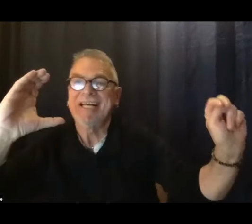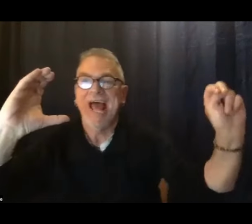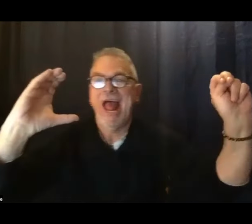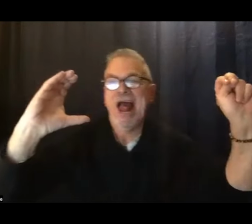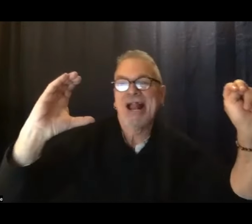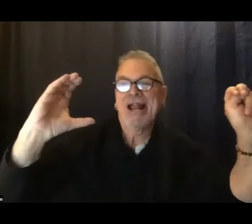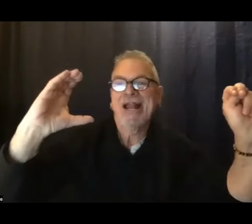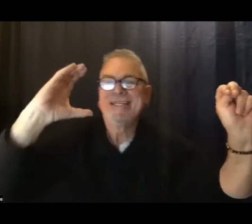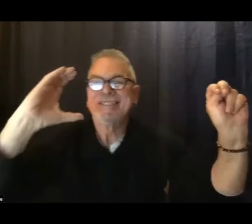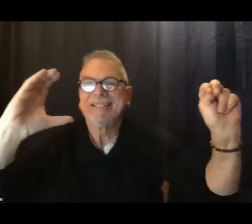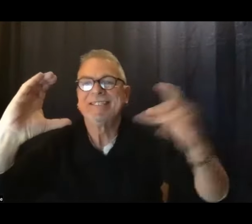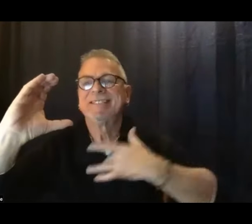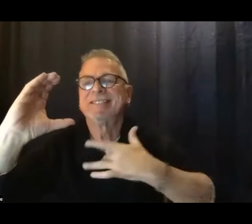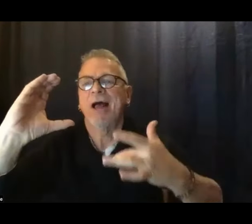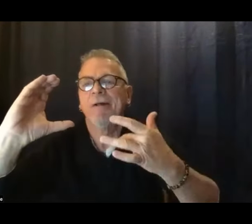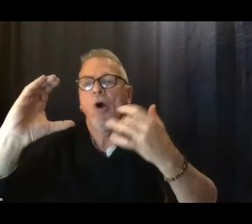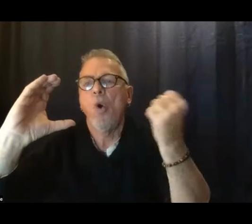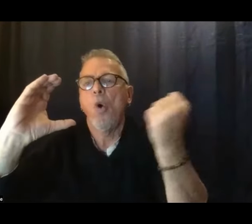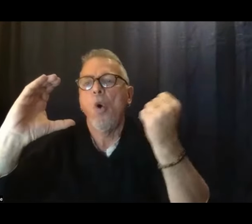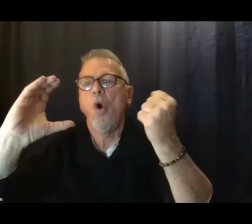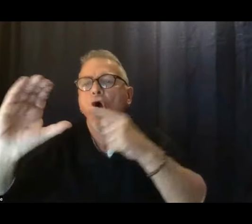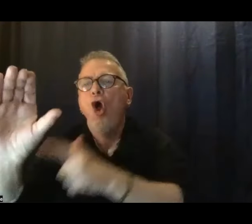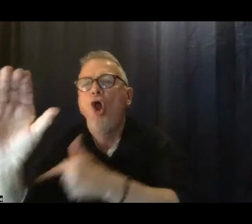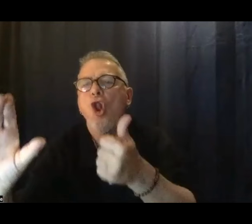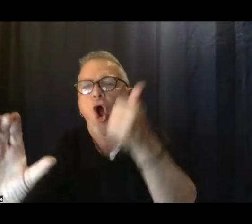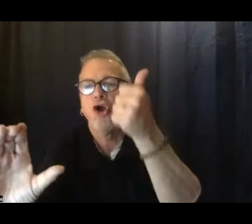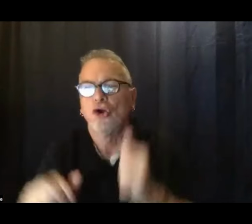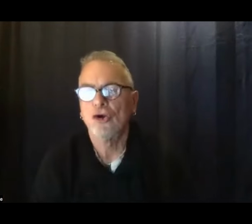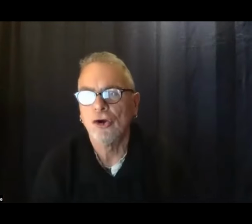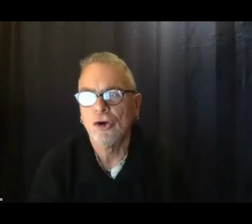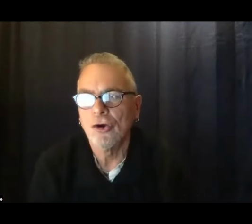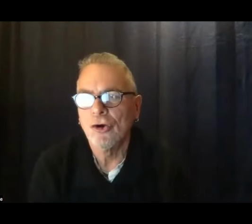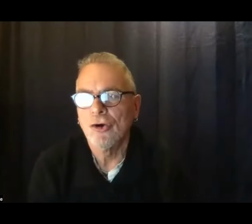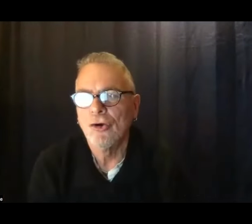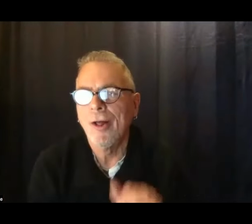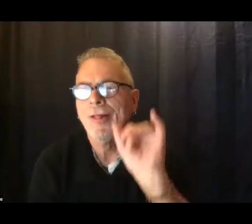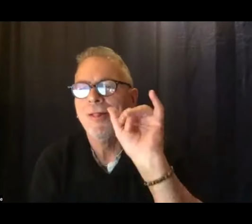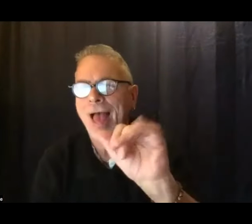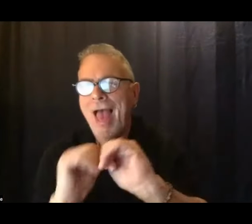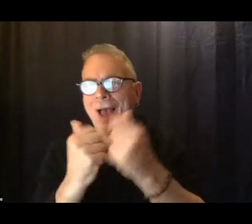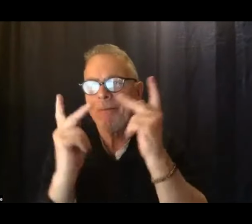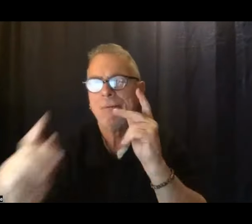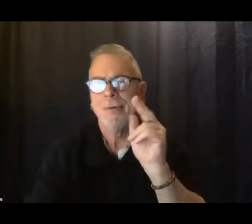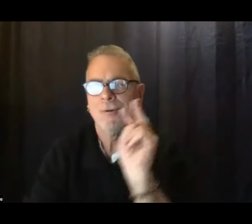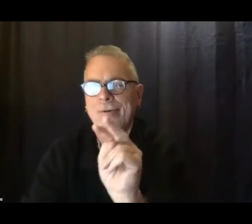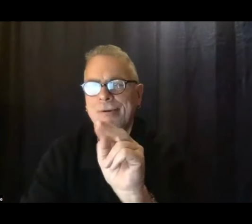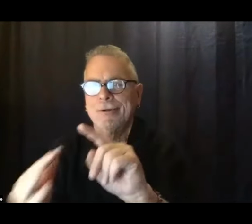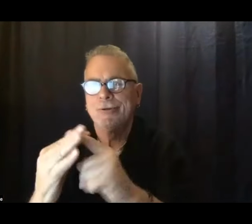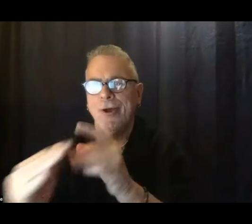And then the end at the end, right? So the C and the N, those tend to be held a little bit longer. Just a little bit.